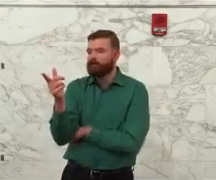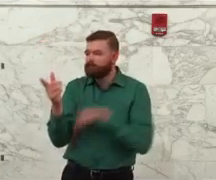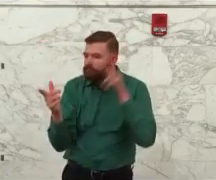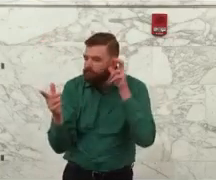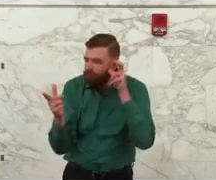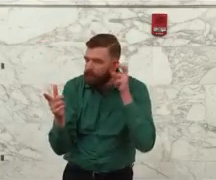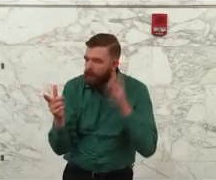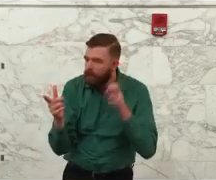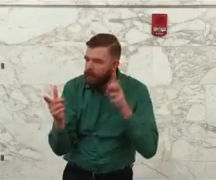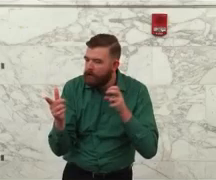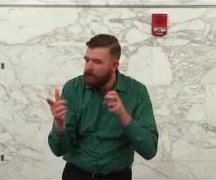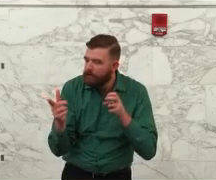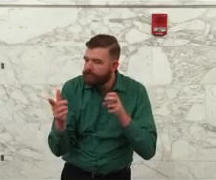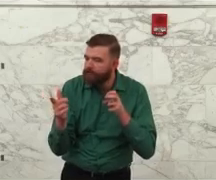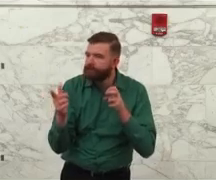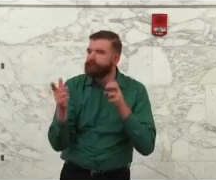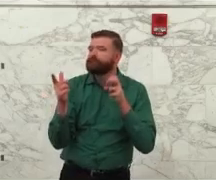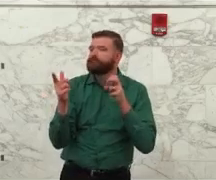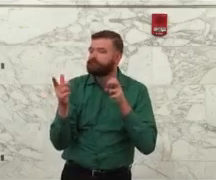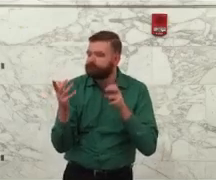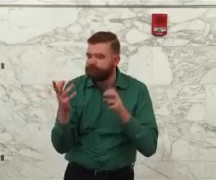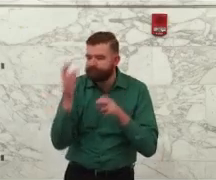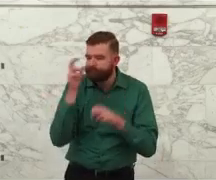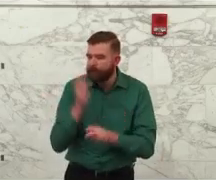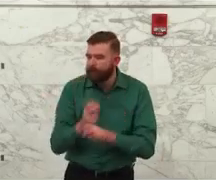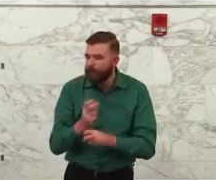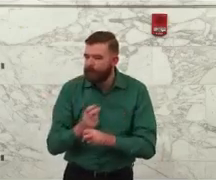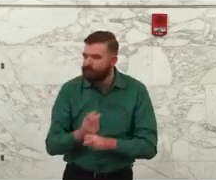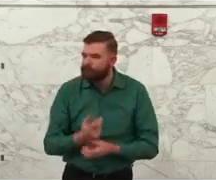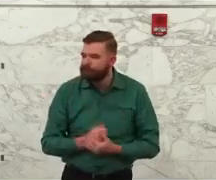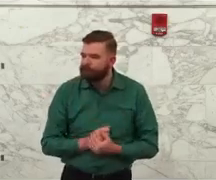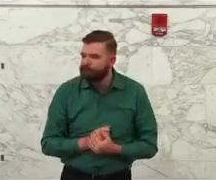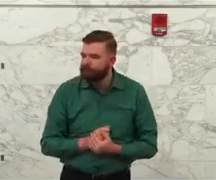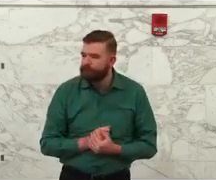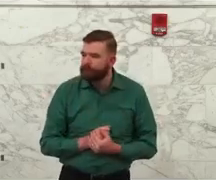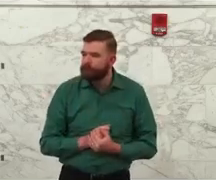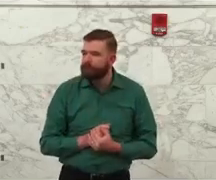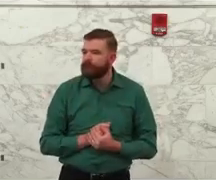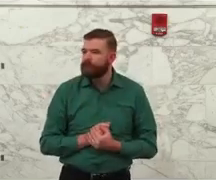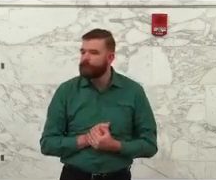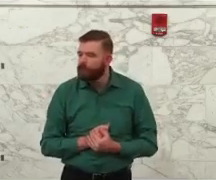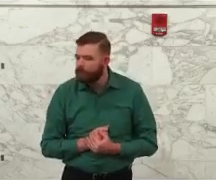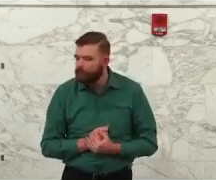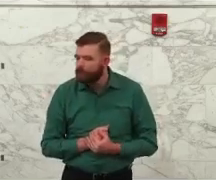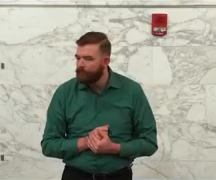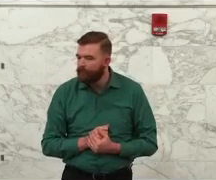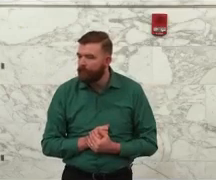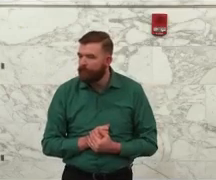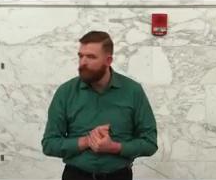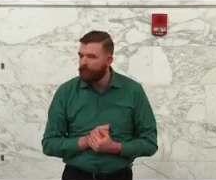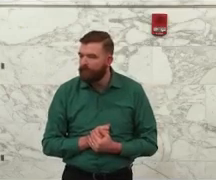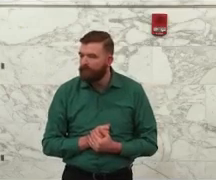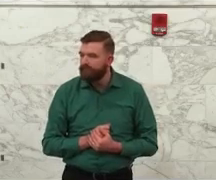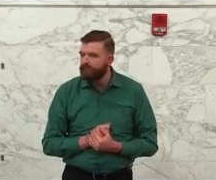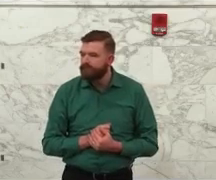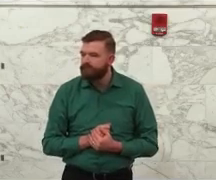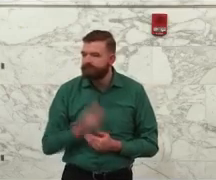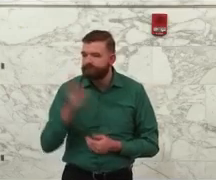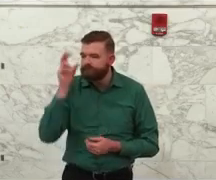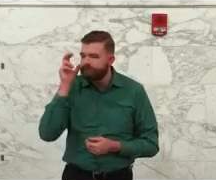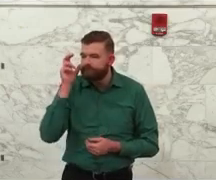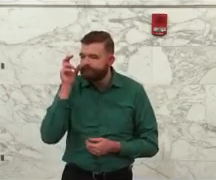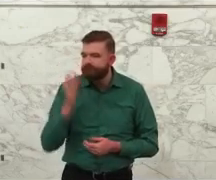surgery center in New Jersey, which is extensive, almost 1,000 of them, they're required to have